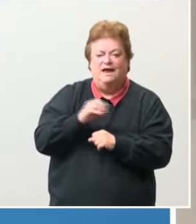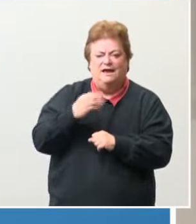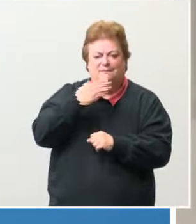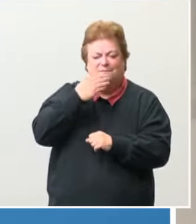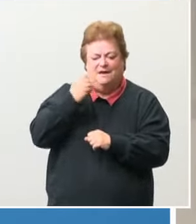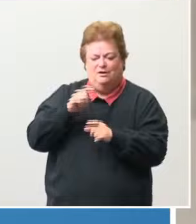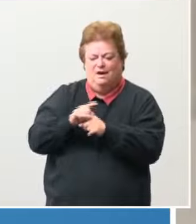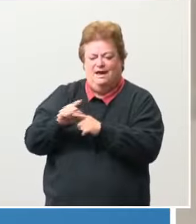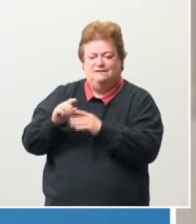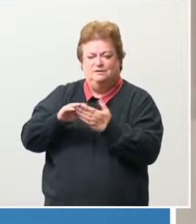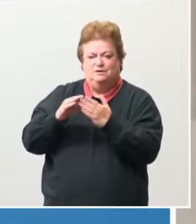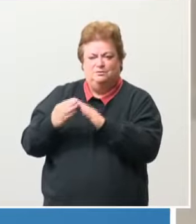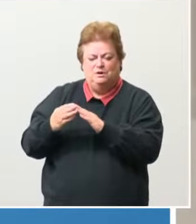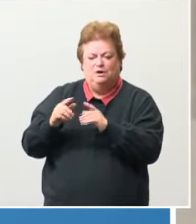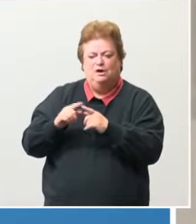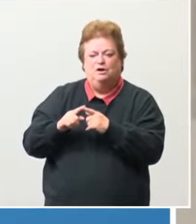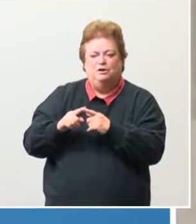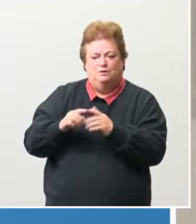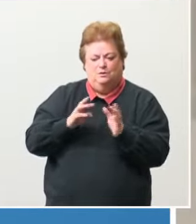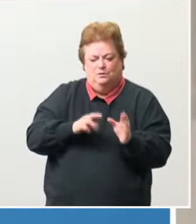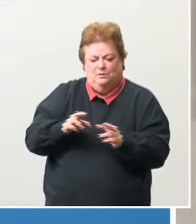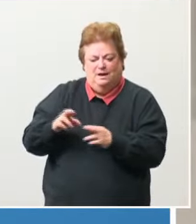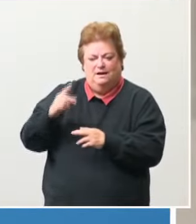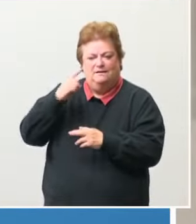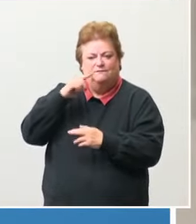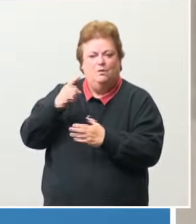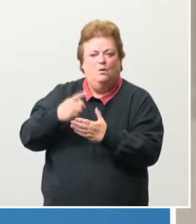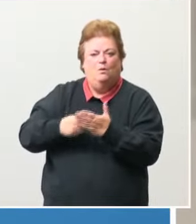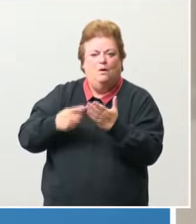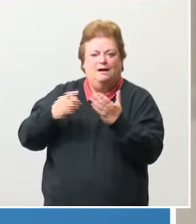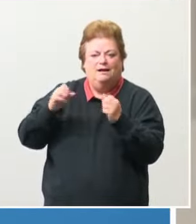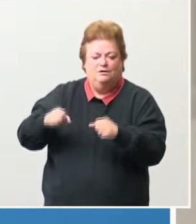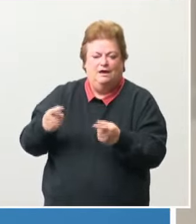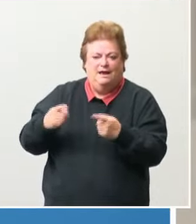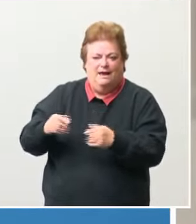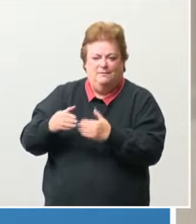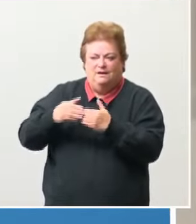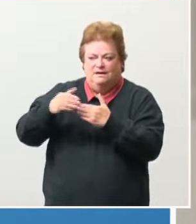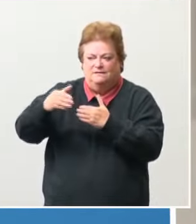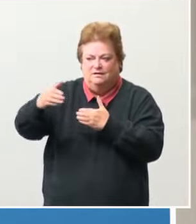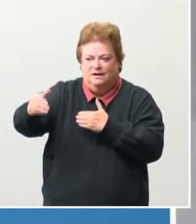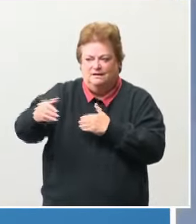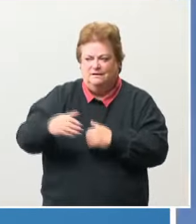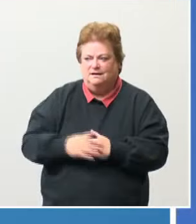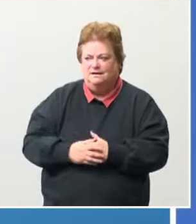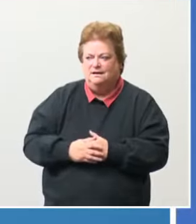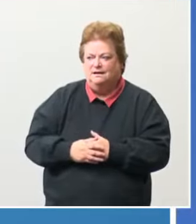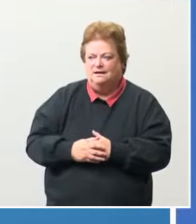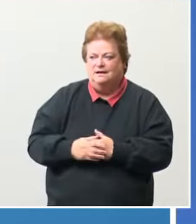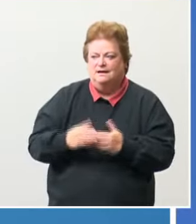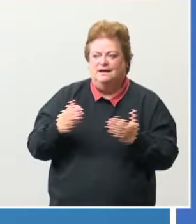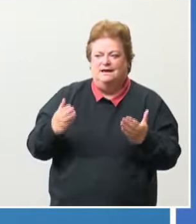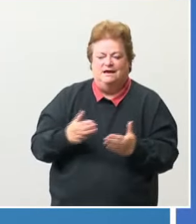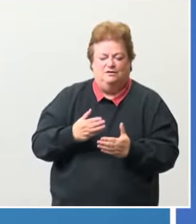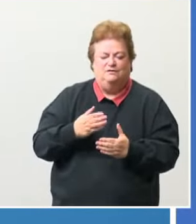better position us for what may come in the weeks and months ahead. And here's a quick rundown of the latest vaccination